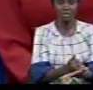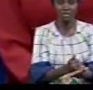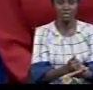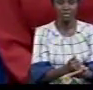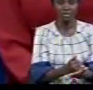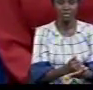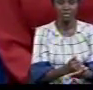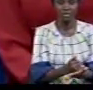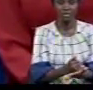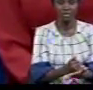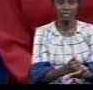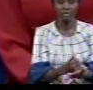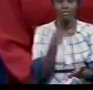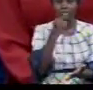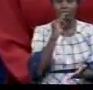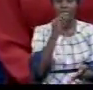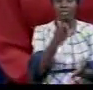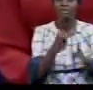Who is